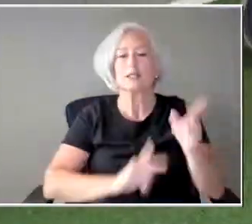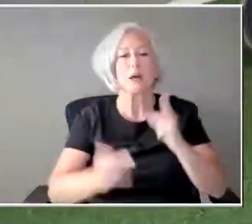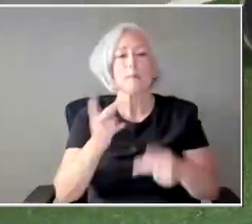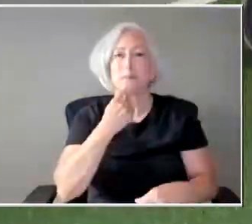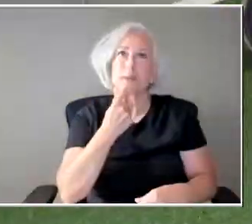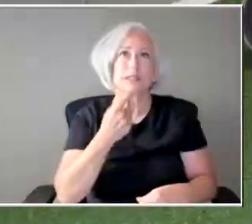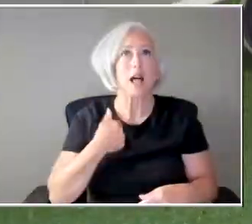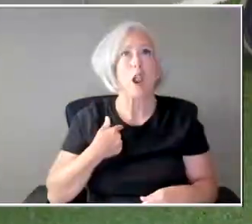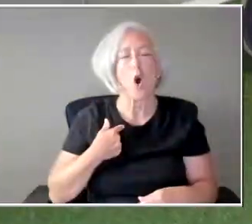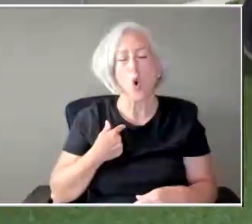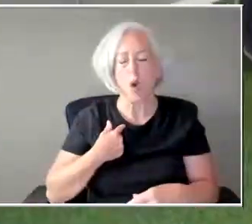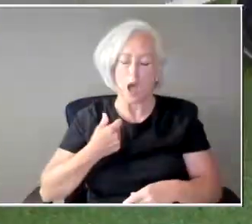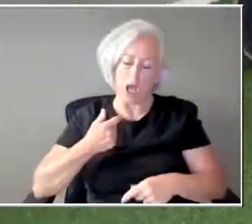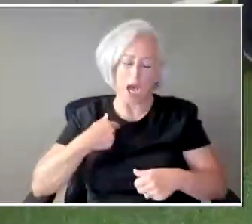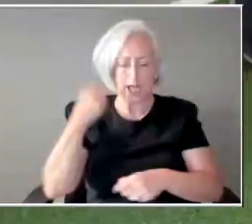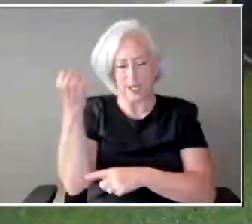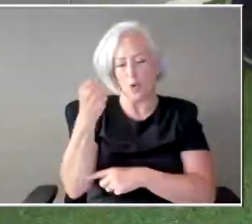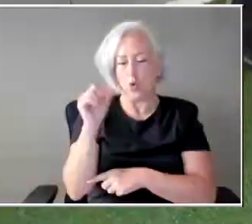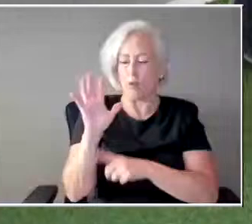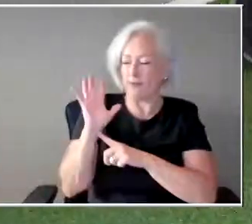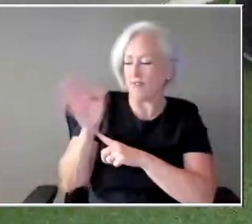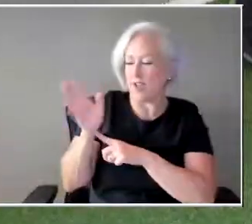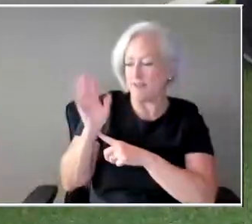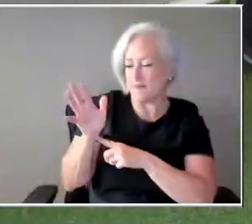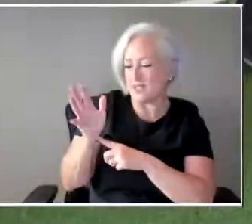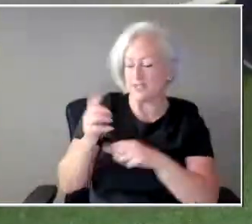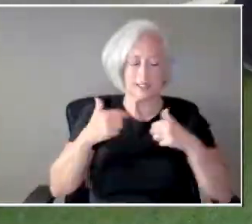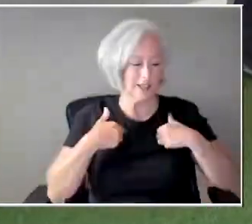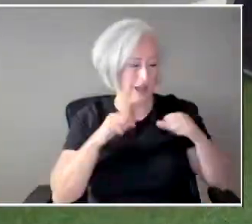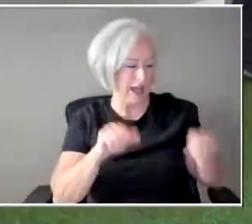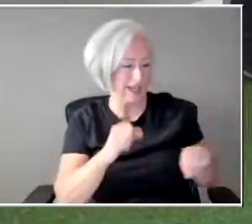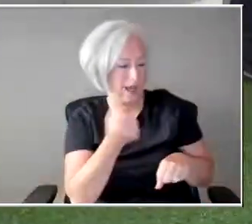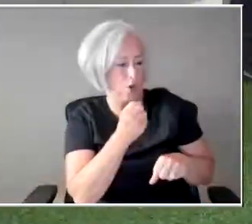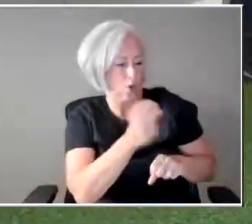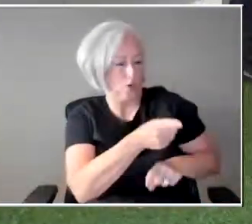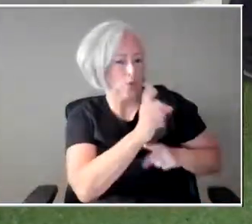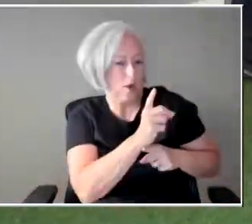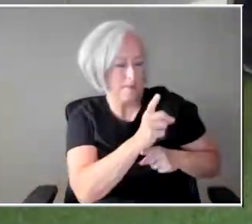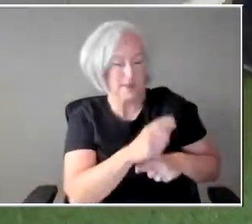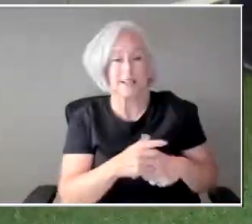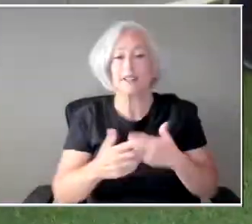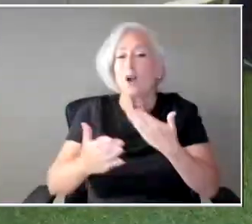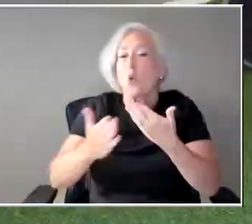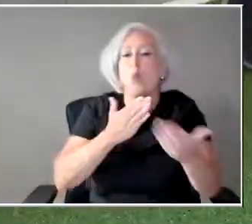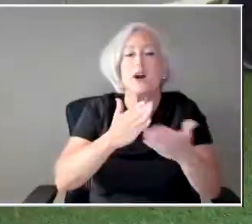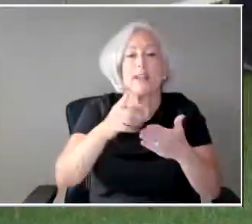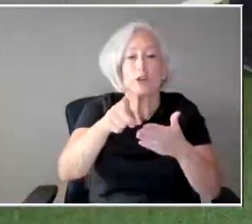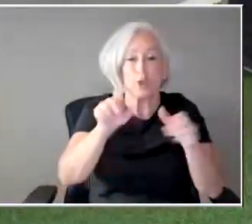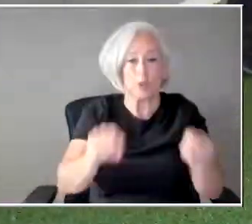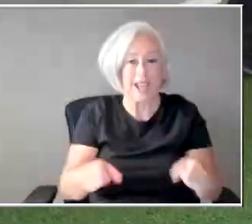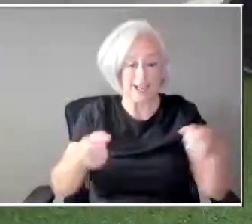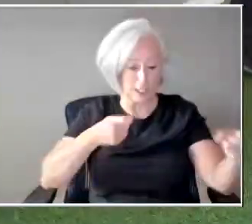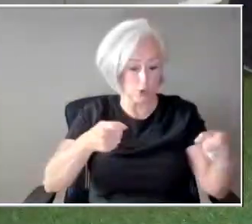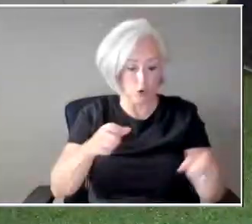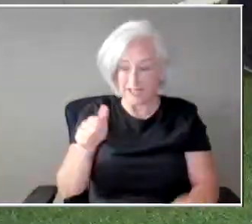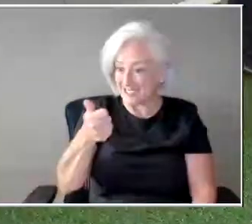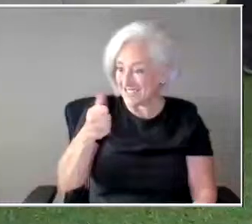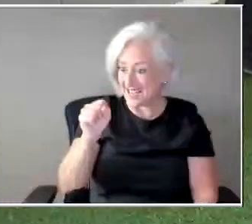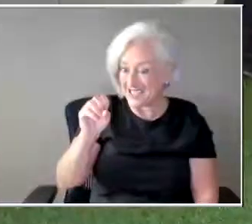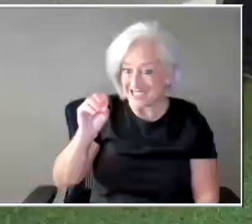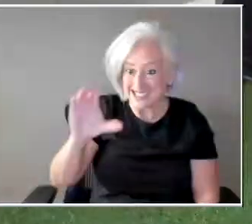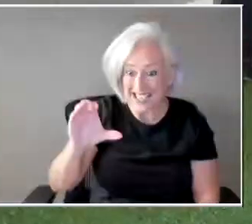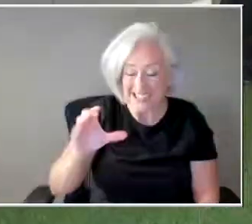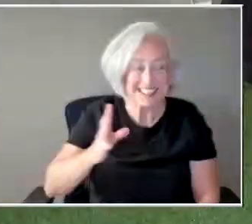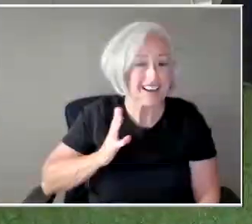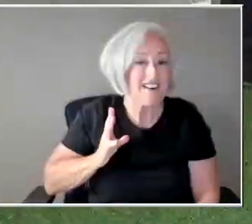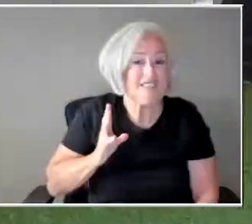do a 1-minute plank? You should do what you can control. And initially that might be a 10-second plank. And that's okay, because again, in the plank, we are not just working the